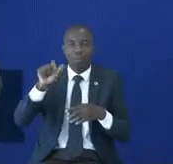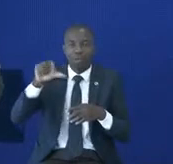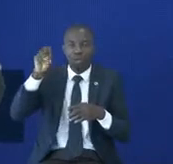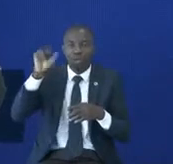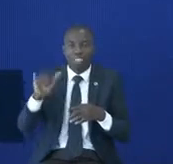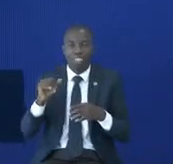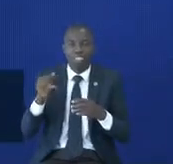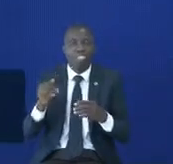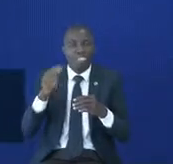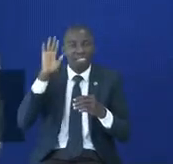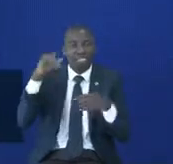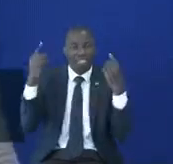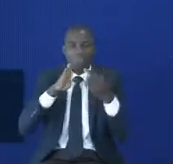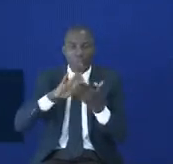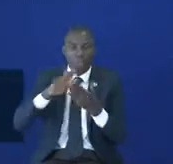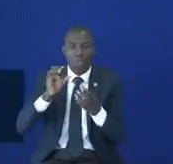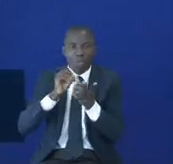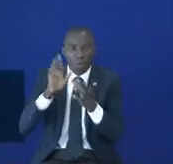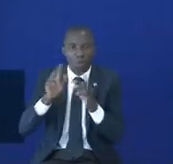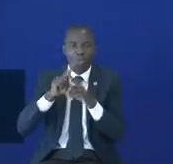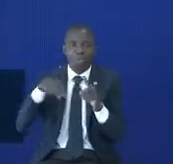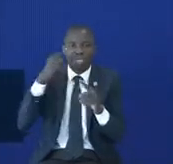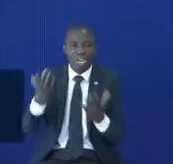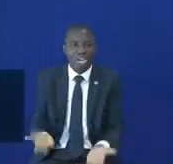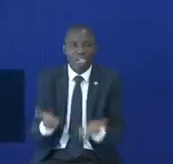up thy bed and walk? Then